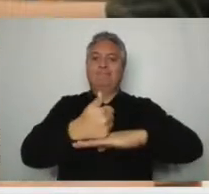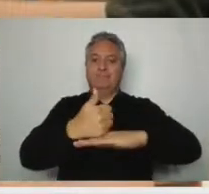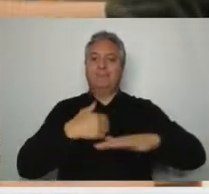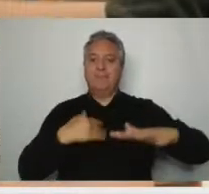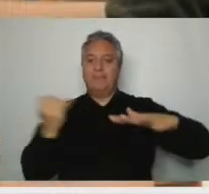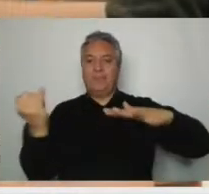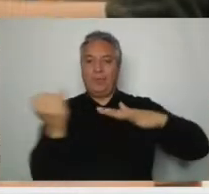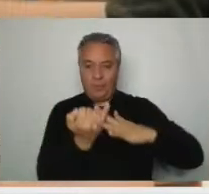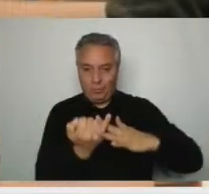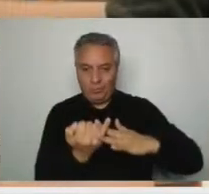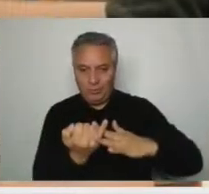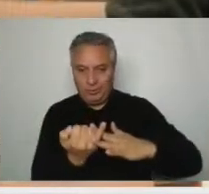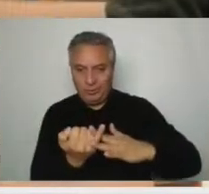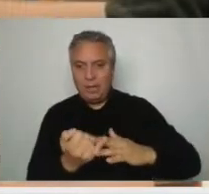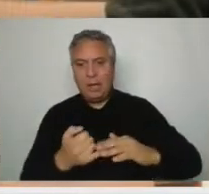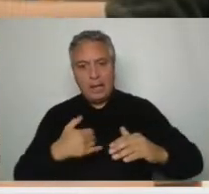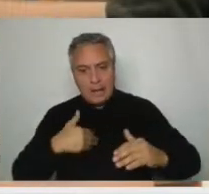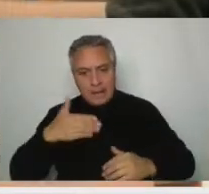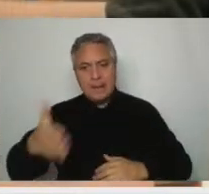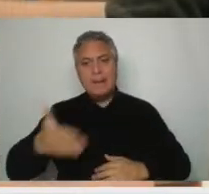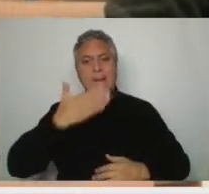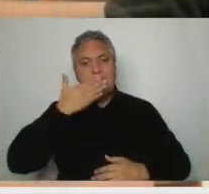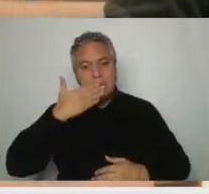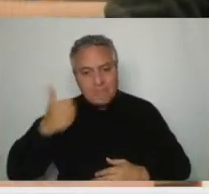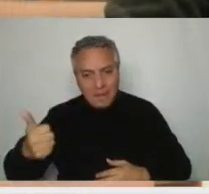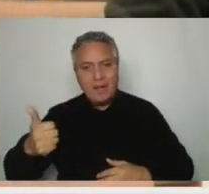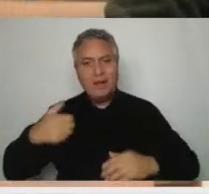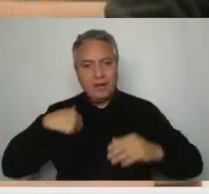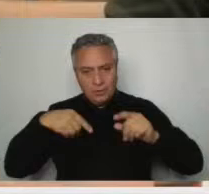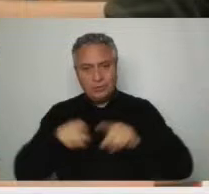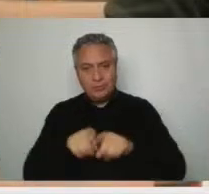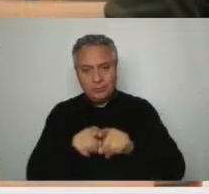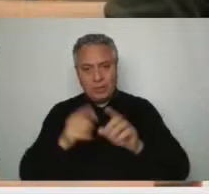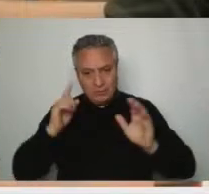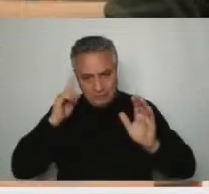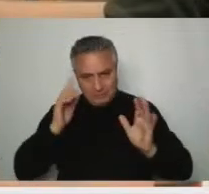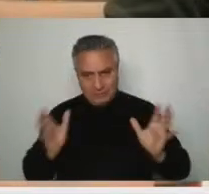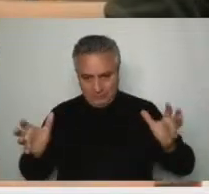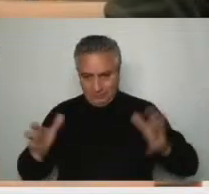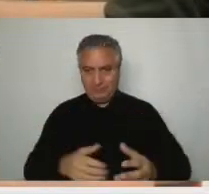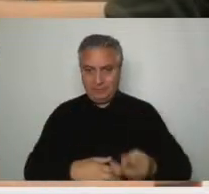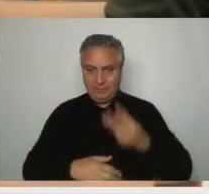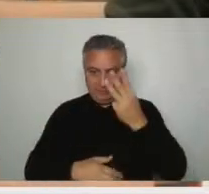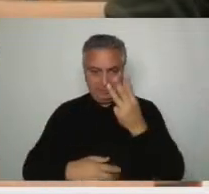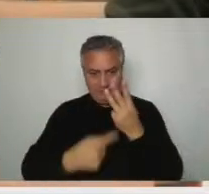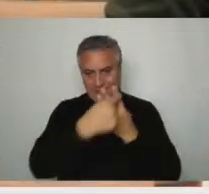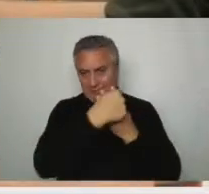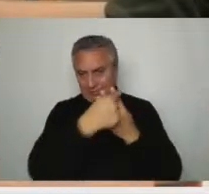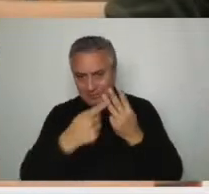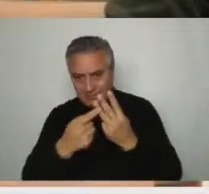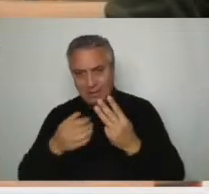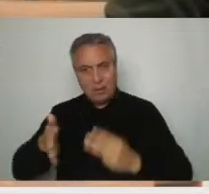inclusion. I think this is one way to better convey the message that the